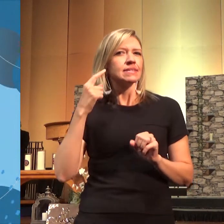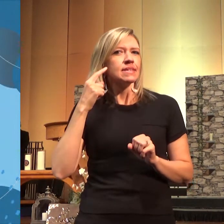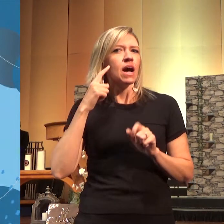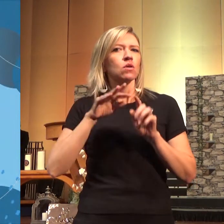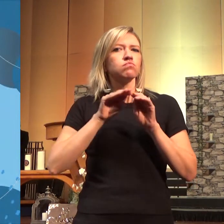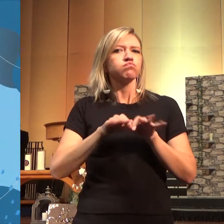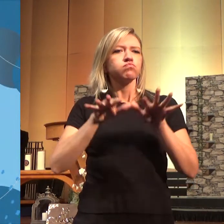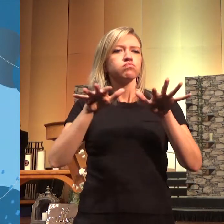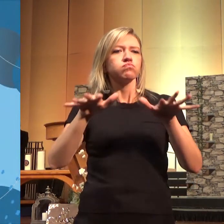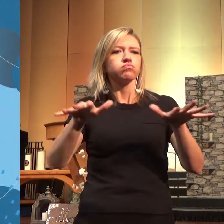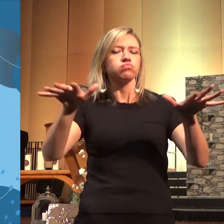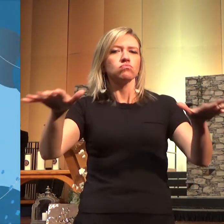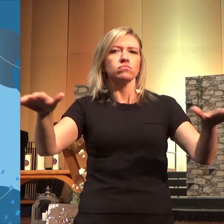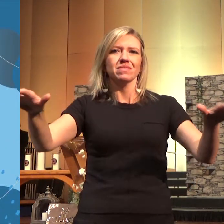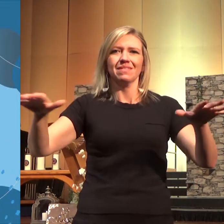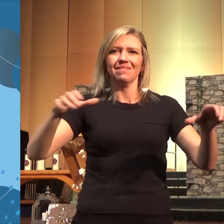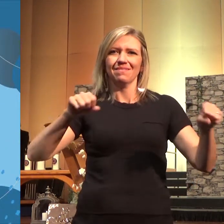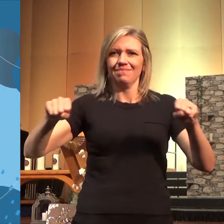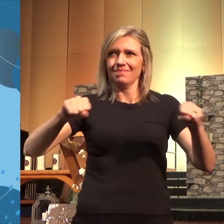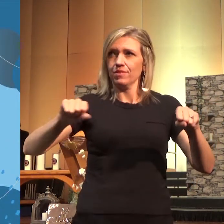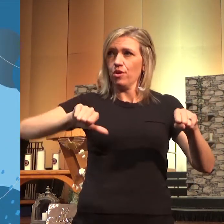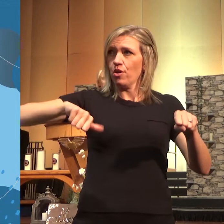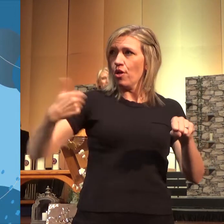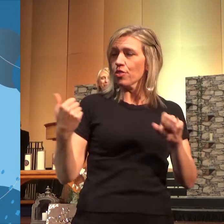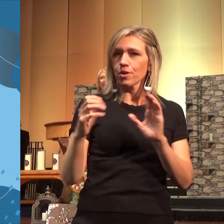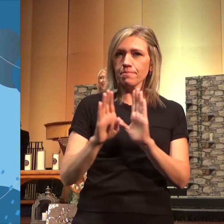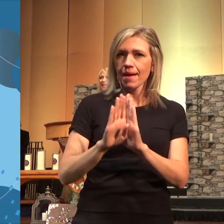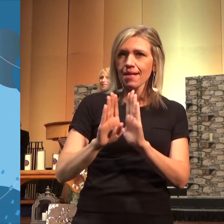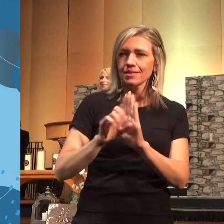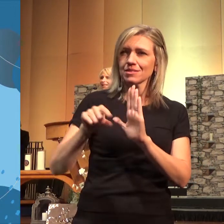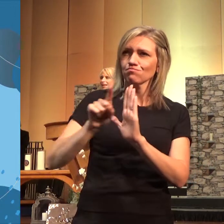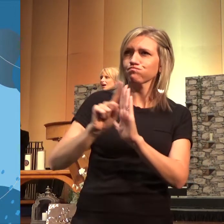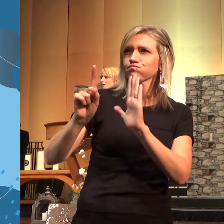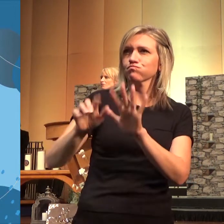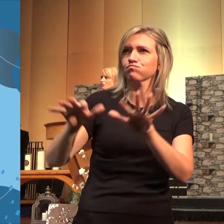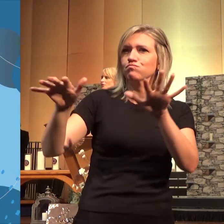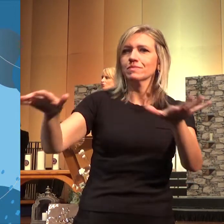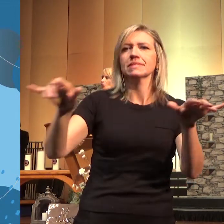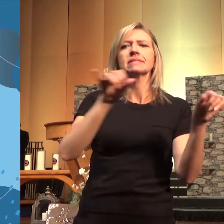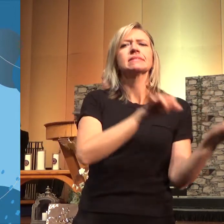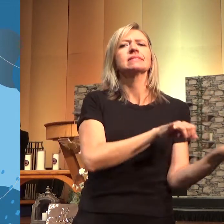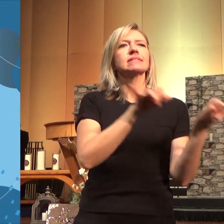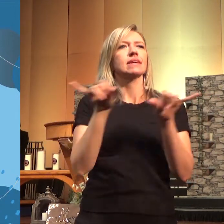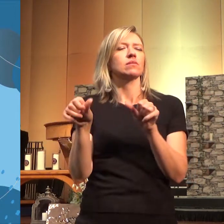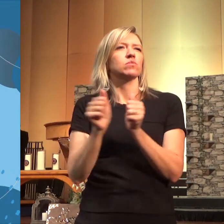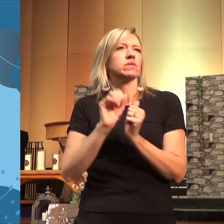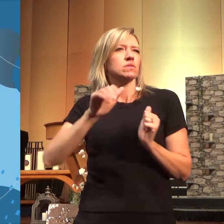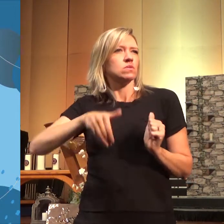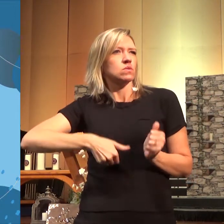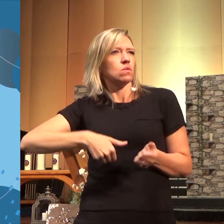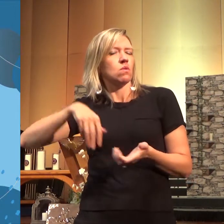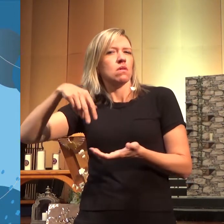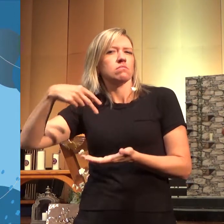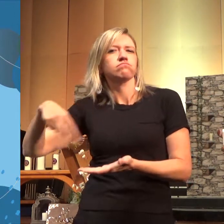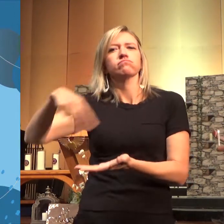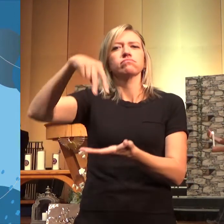bell, other bells will also vibrate. So it is with the dancing of the soul.